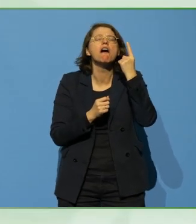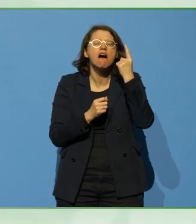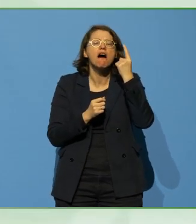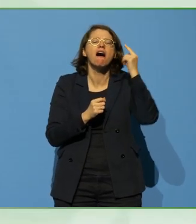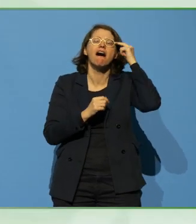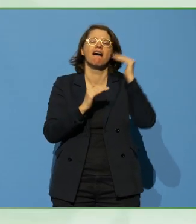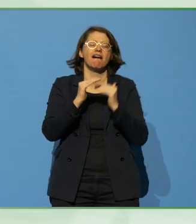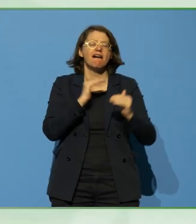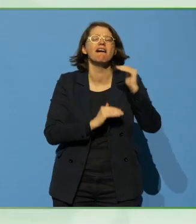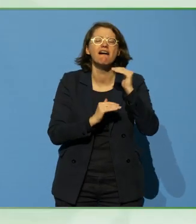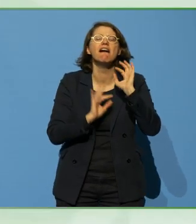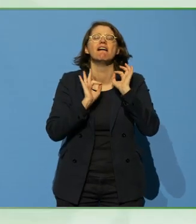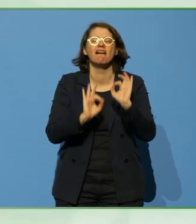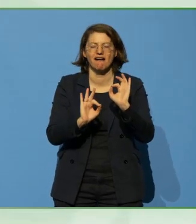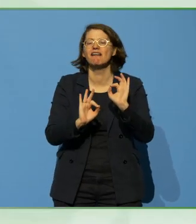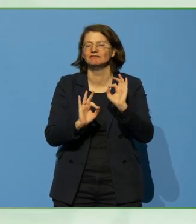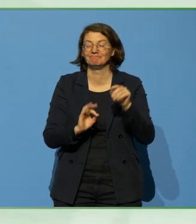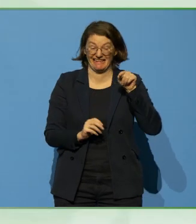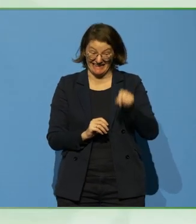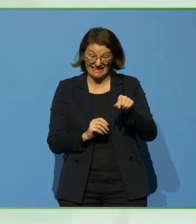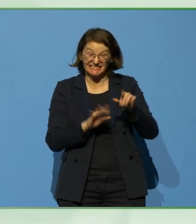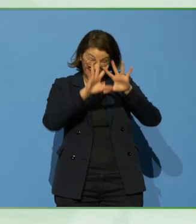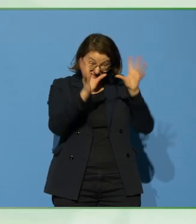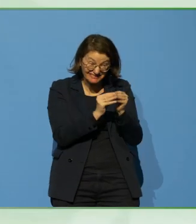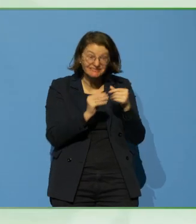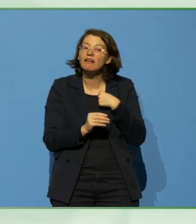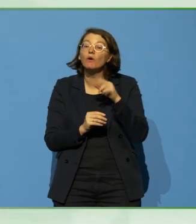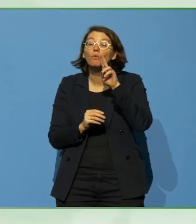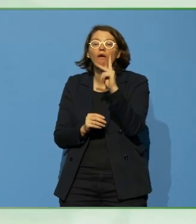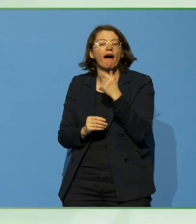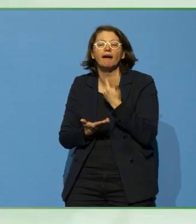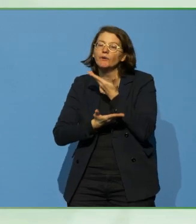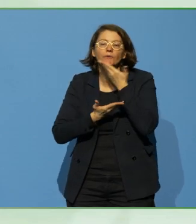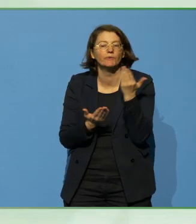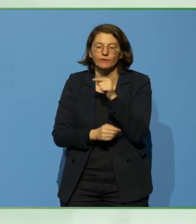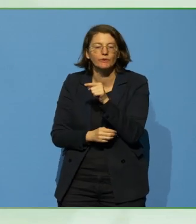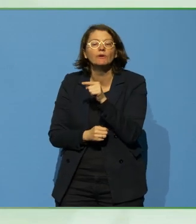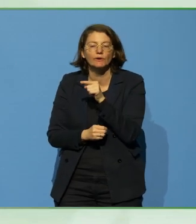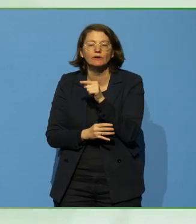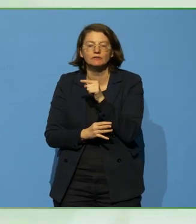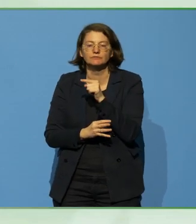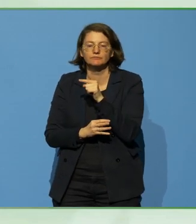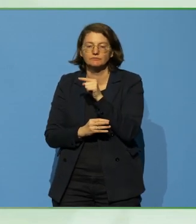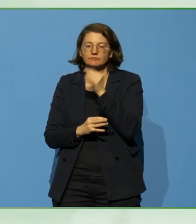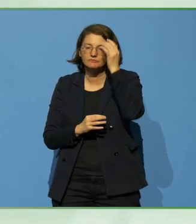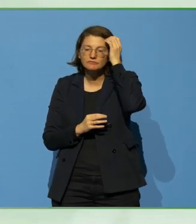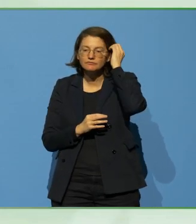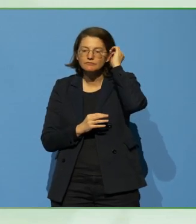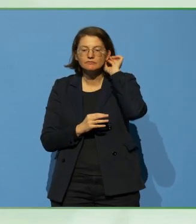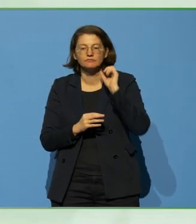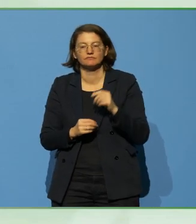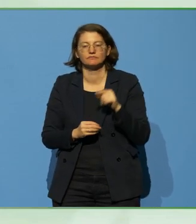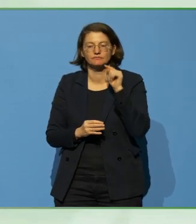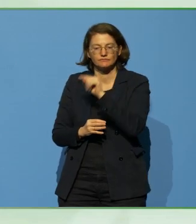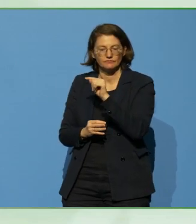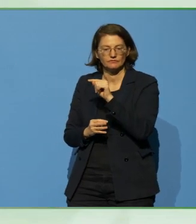can also act as a bit of a Pandora's box. The more that you do it, the more there's more and more potential risk. But actually,